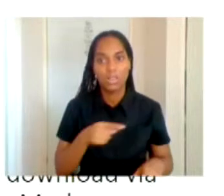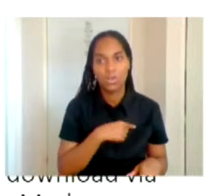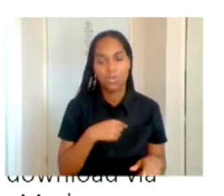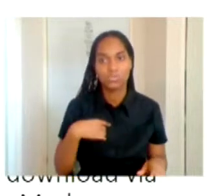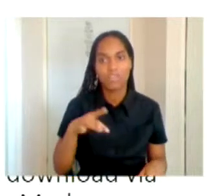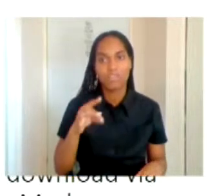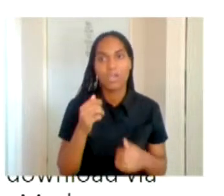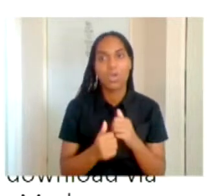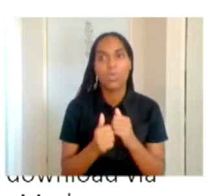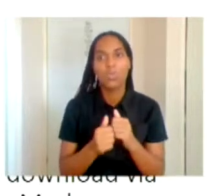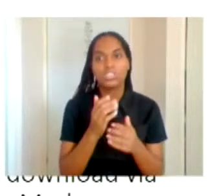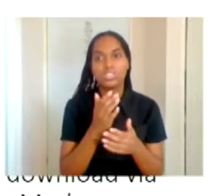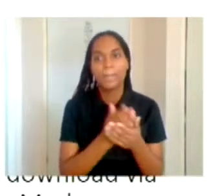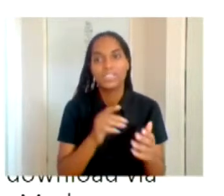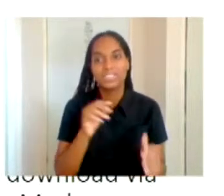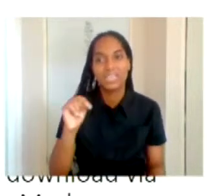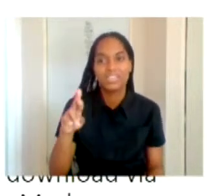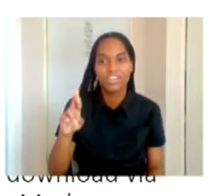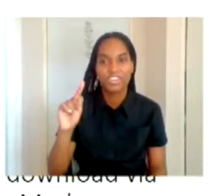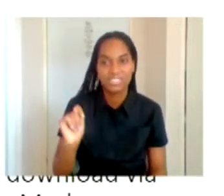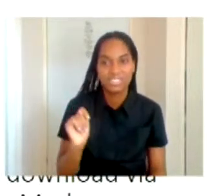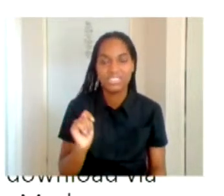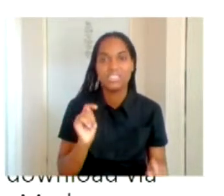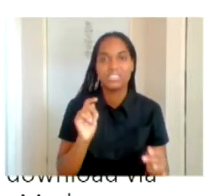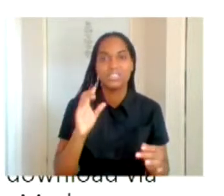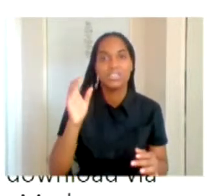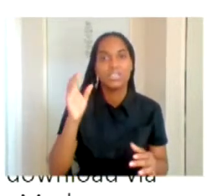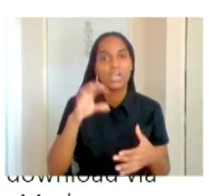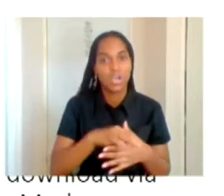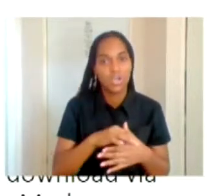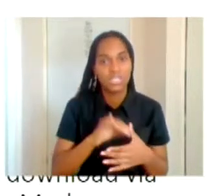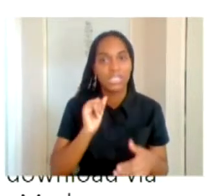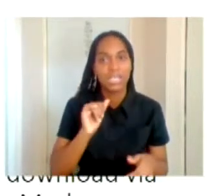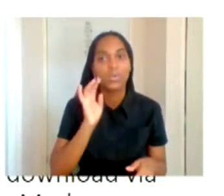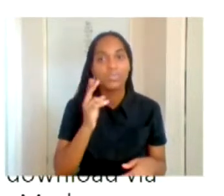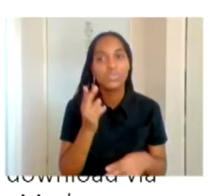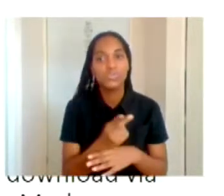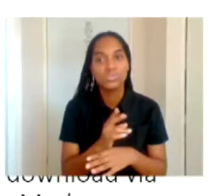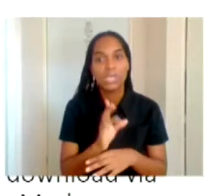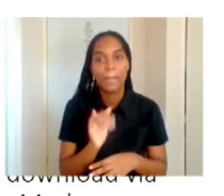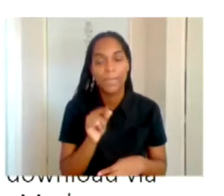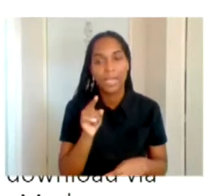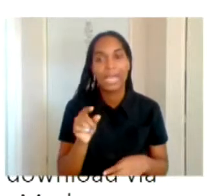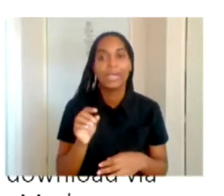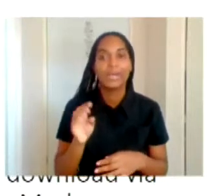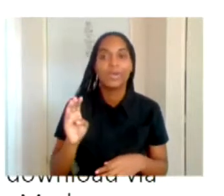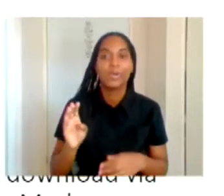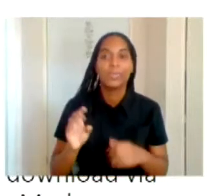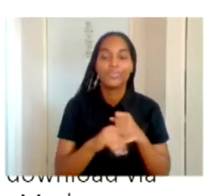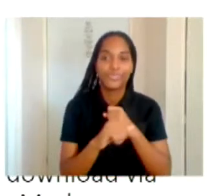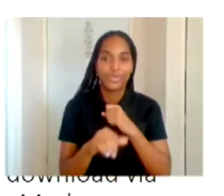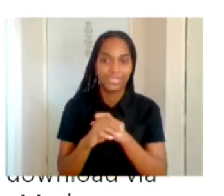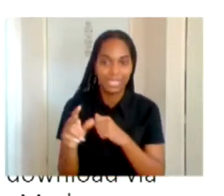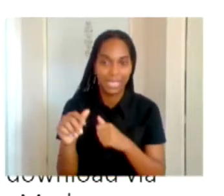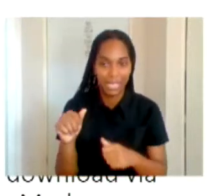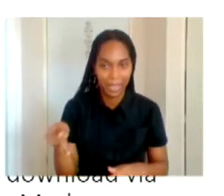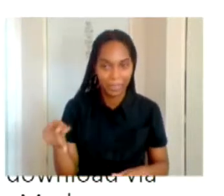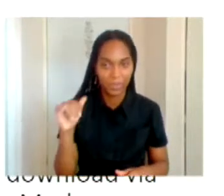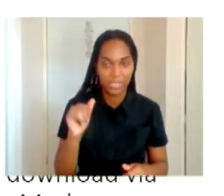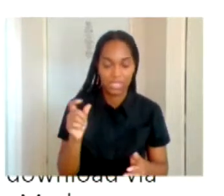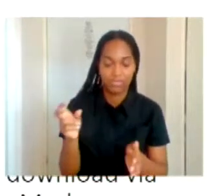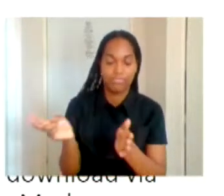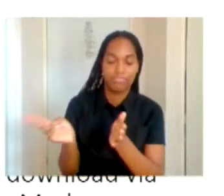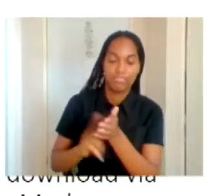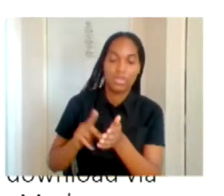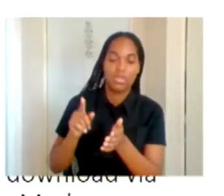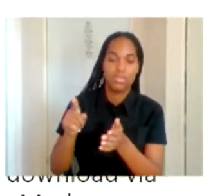of the NRT content that are coming down that are actually going to be used by the broadcaster application. And we can mark those files as appropriate. So you